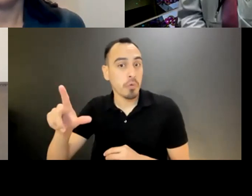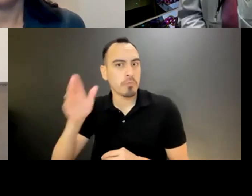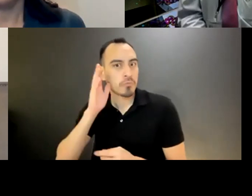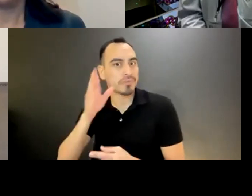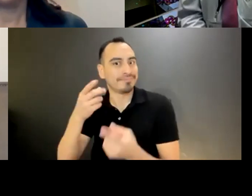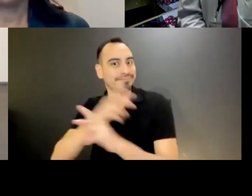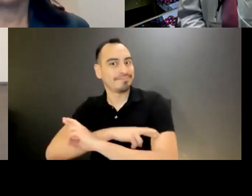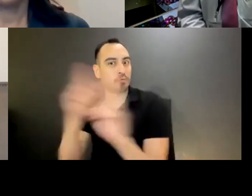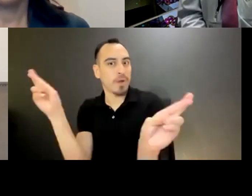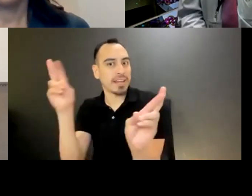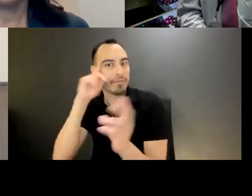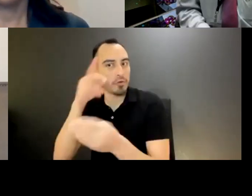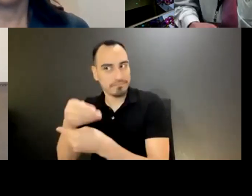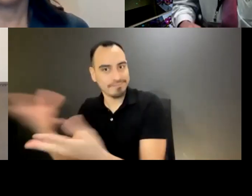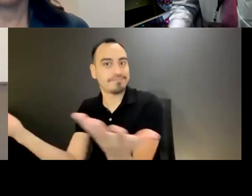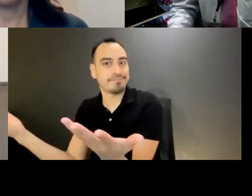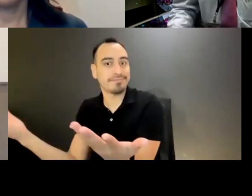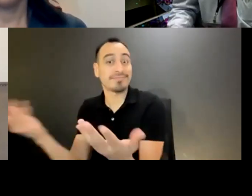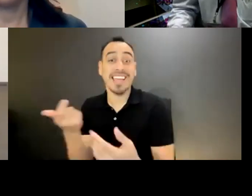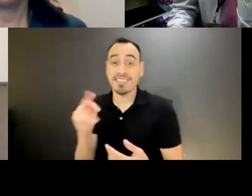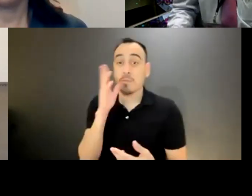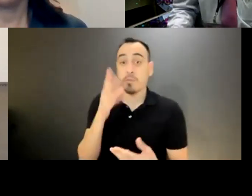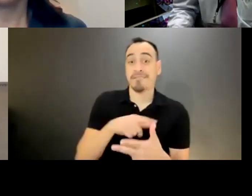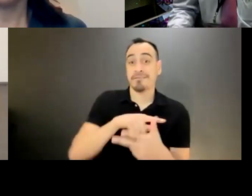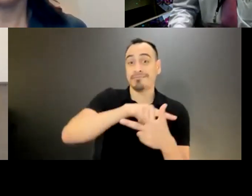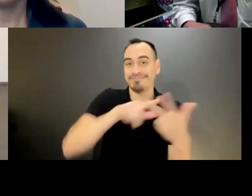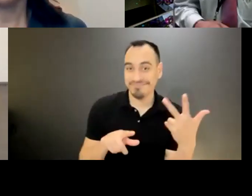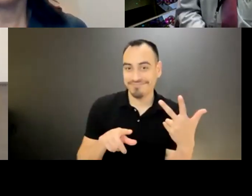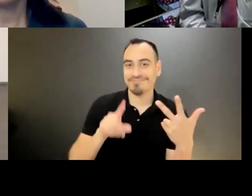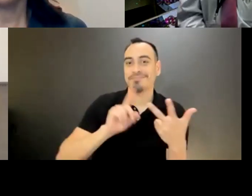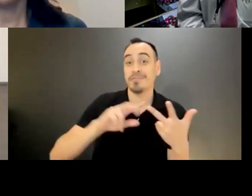then add to our vaccine pool.